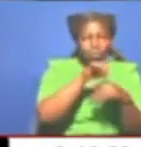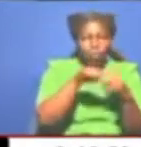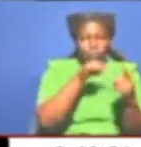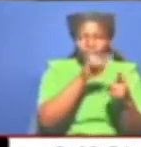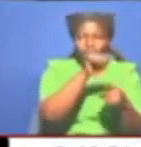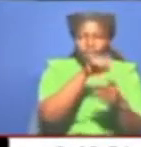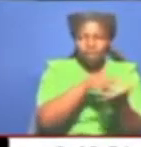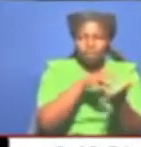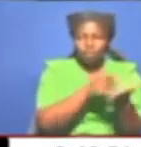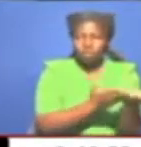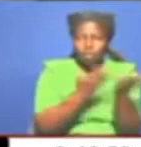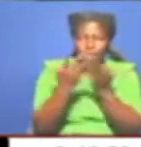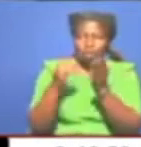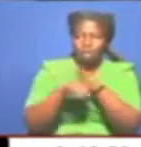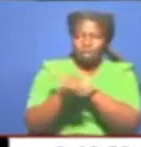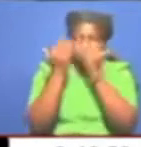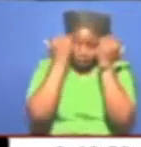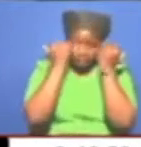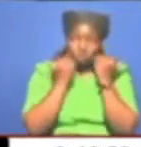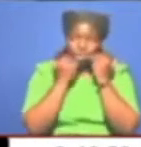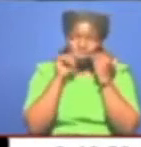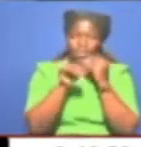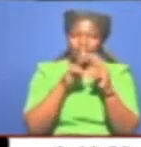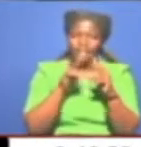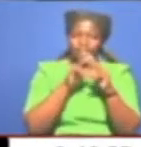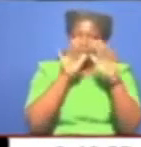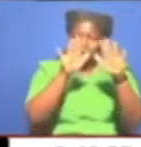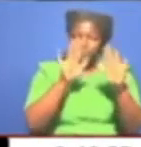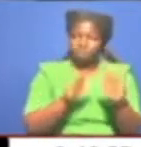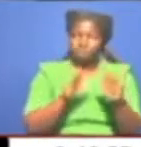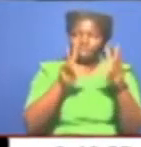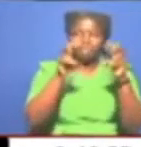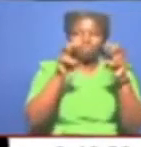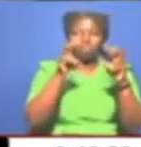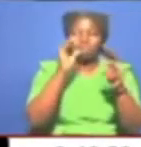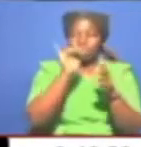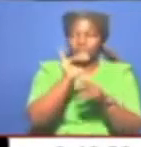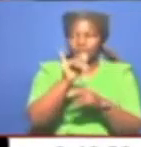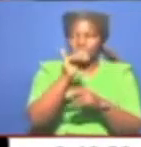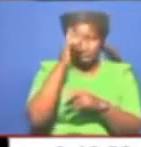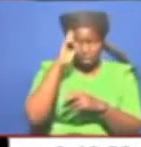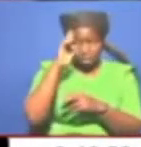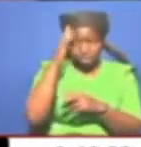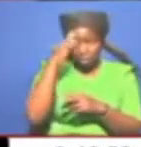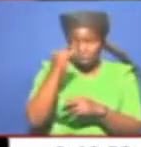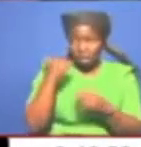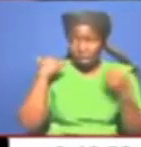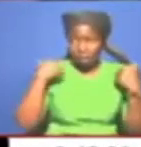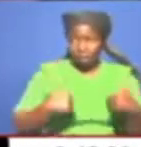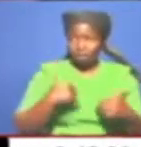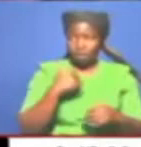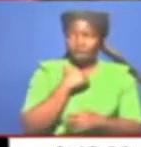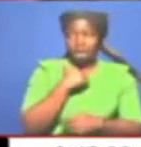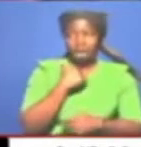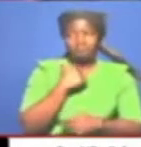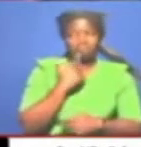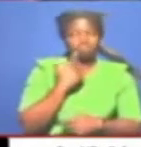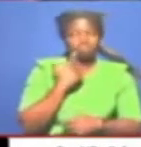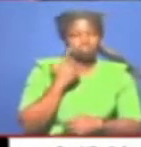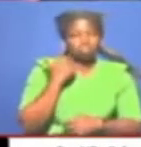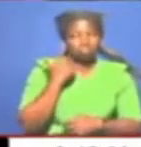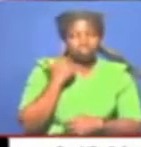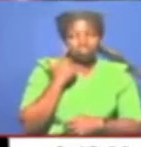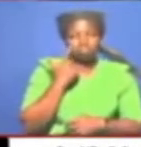So that is a fundamental and critical matter, and that is the reason why I have not bothered addressing a lot of the very erudite